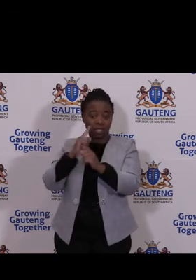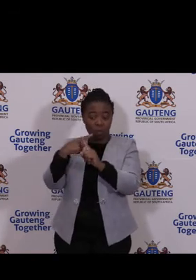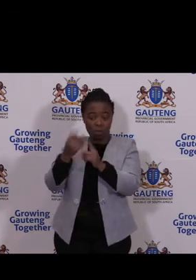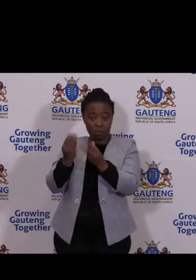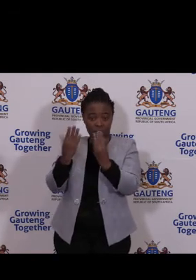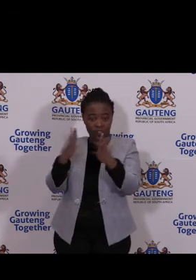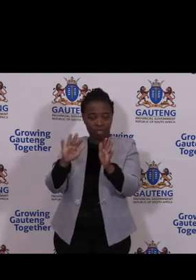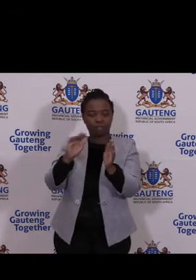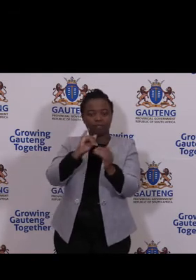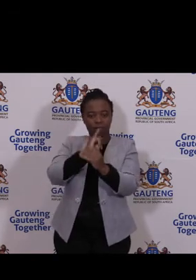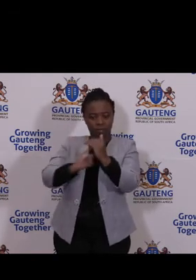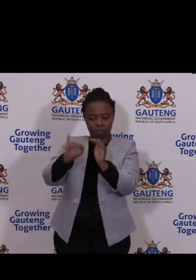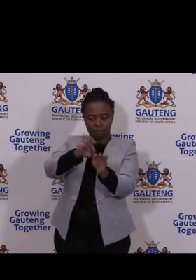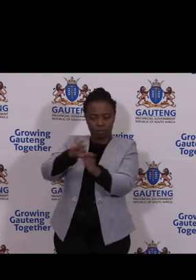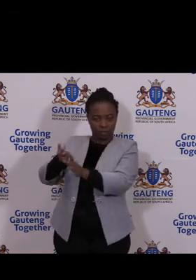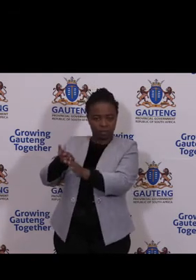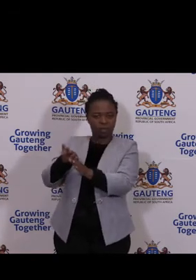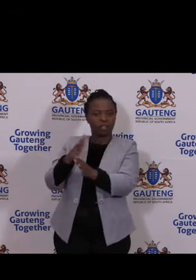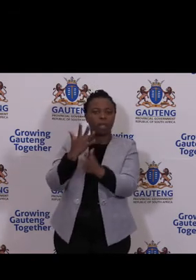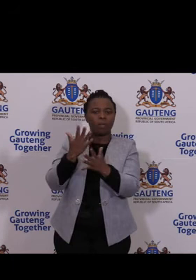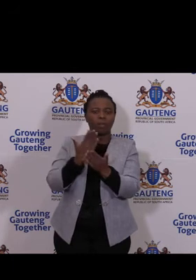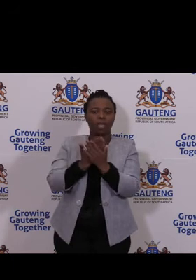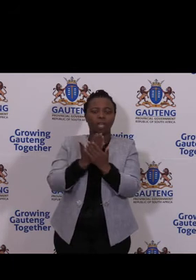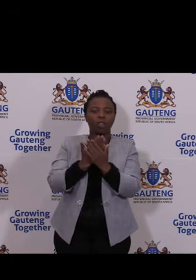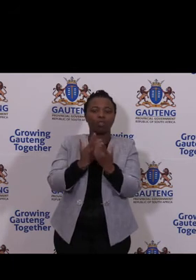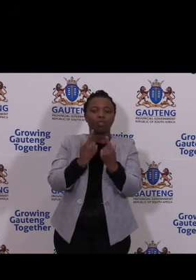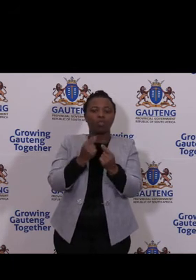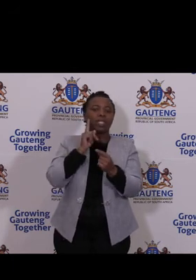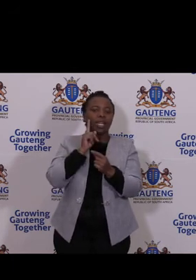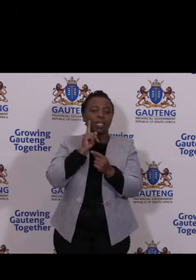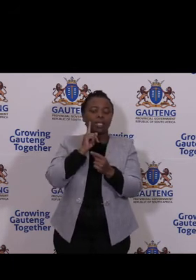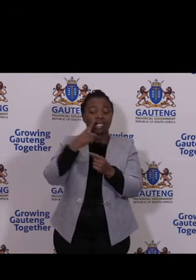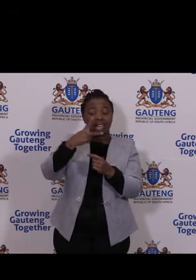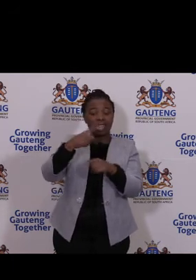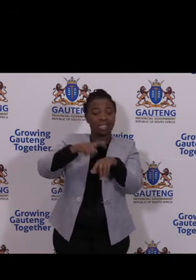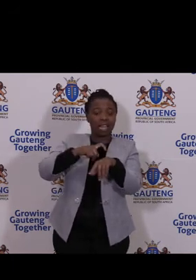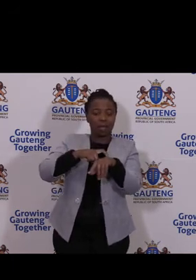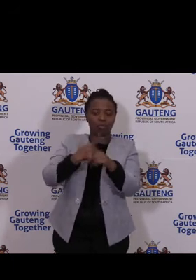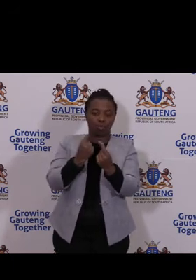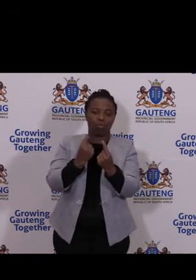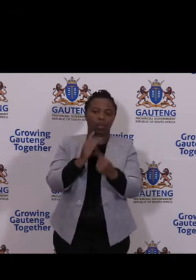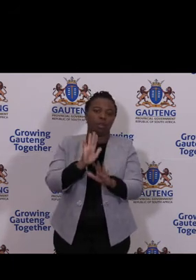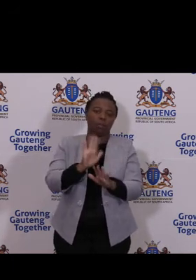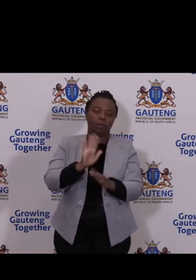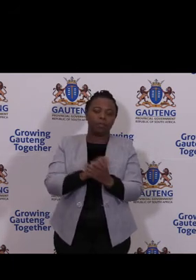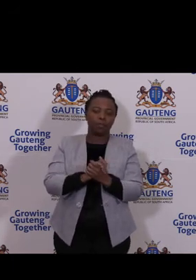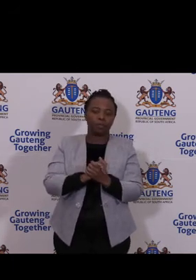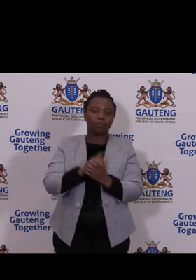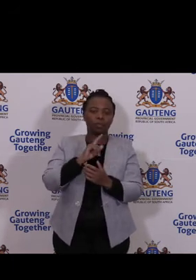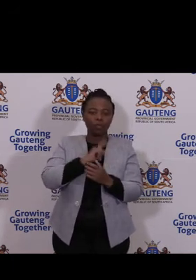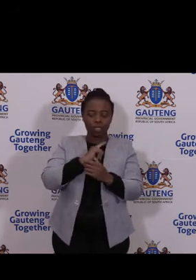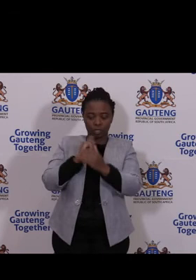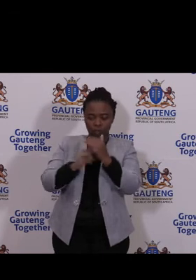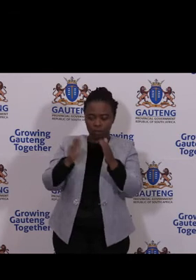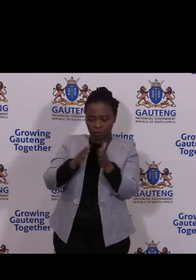who might not be even required to do tests for the second time after they've completed their period of isolation.